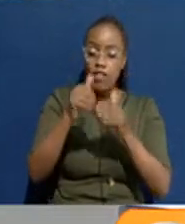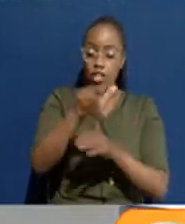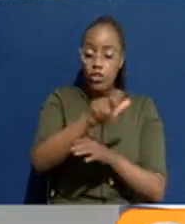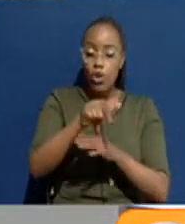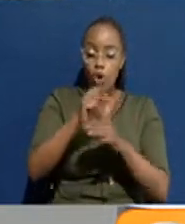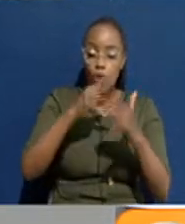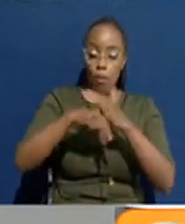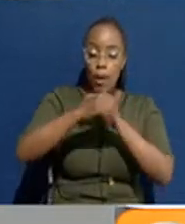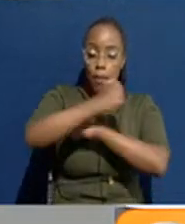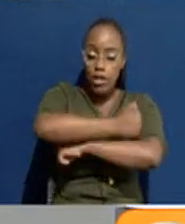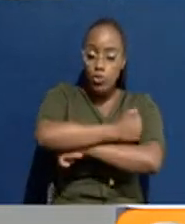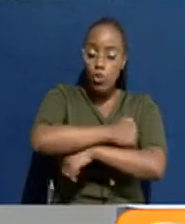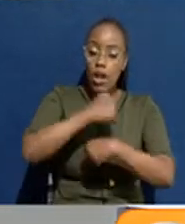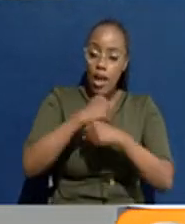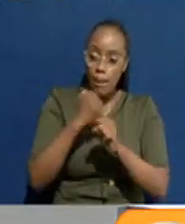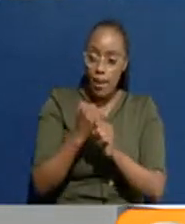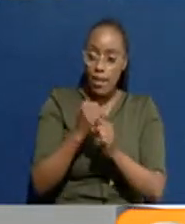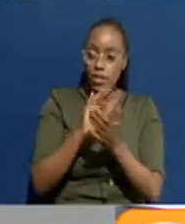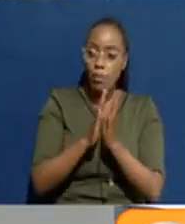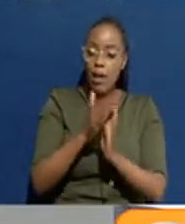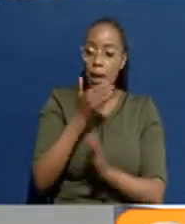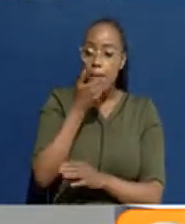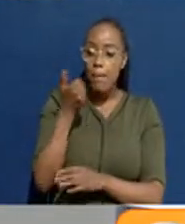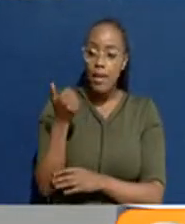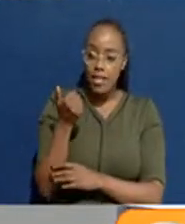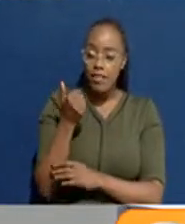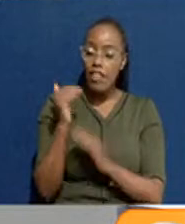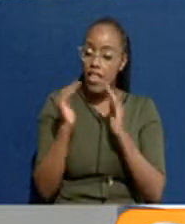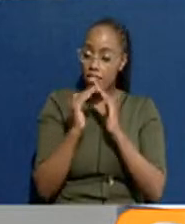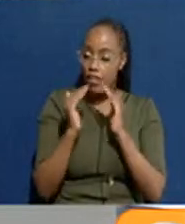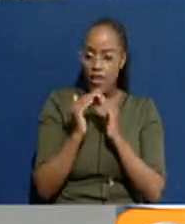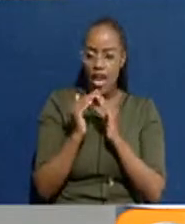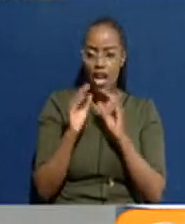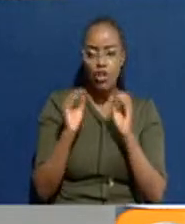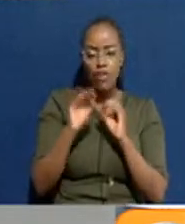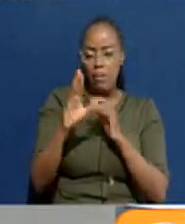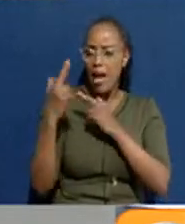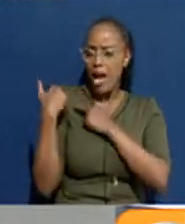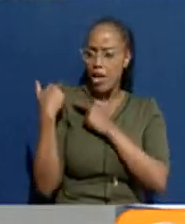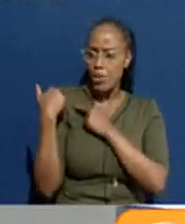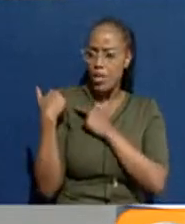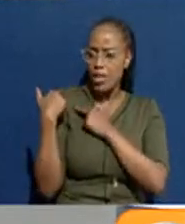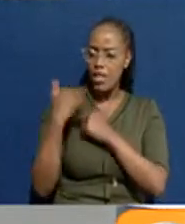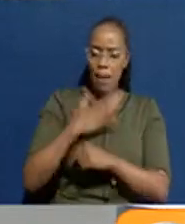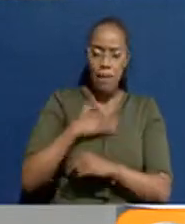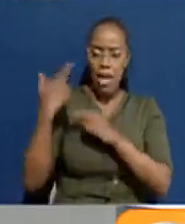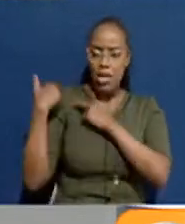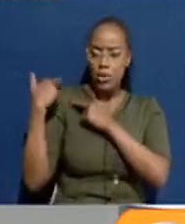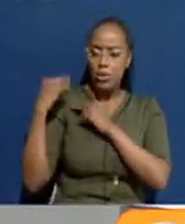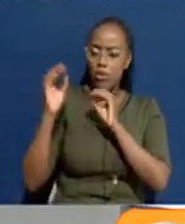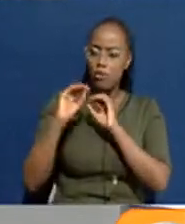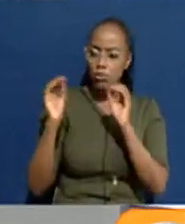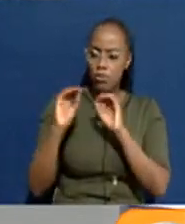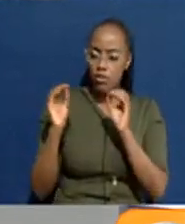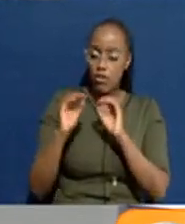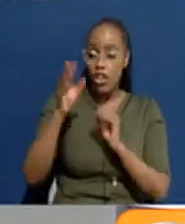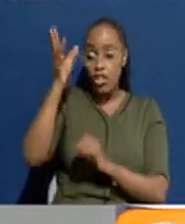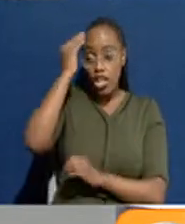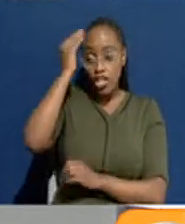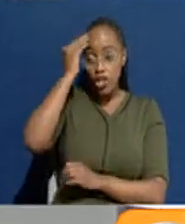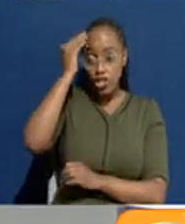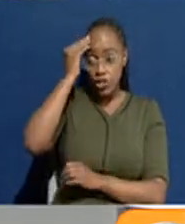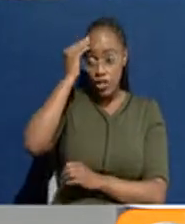school and the local secondary school. This idea that's of not their role. No, it is their role. Education, it is not. Let it me is finish. Not education. It is not.